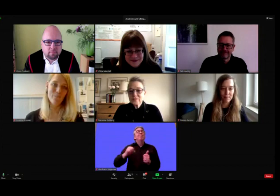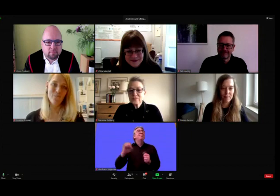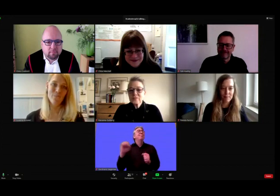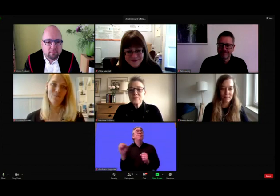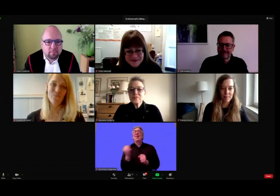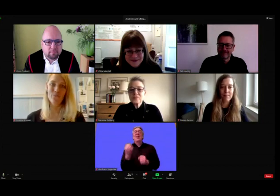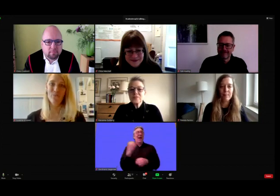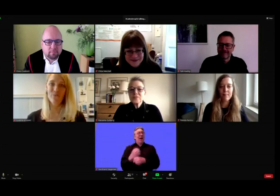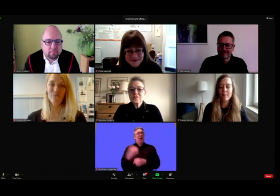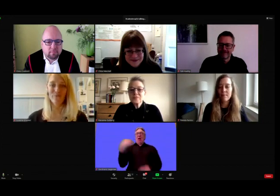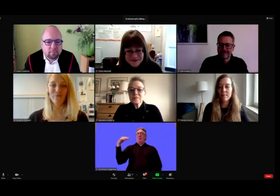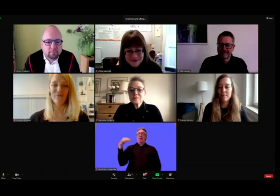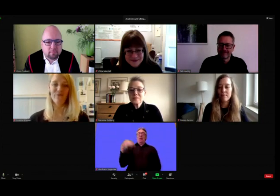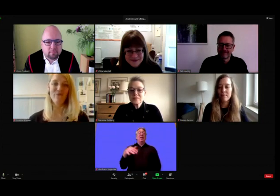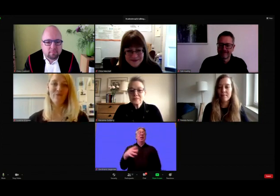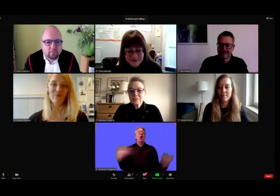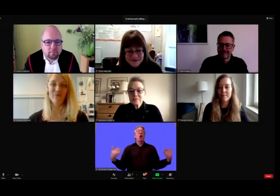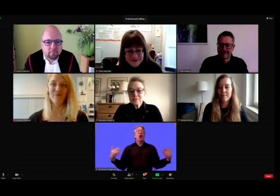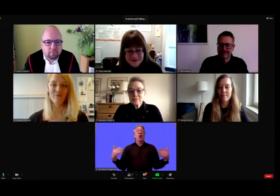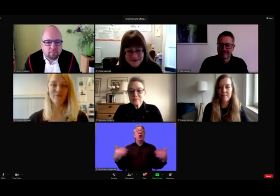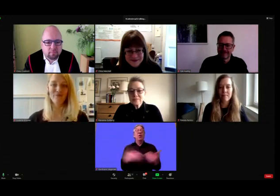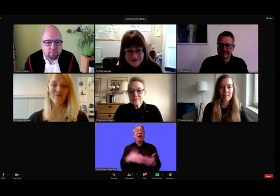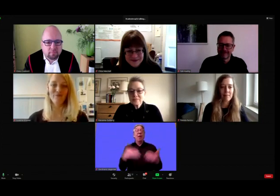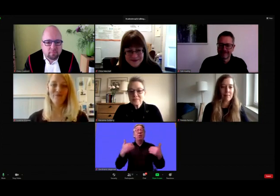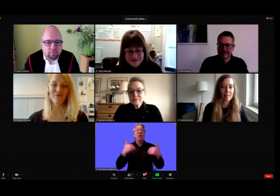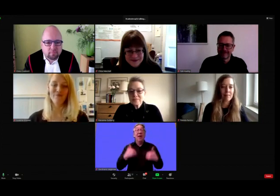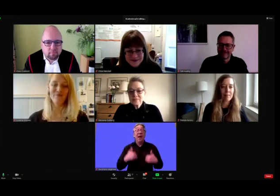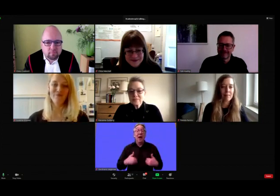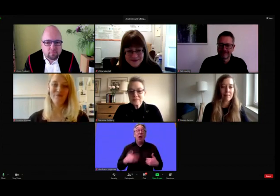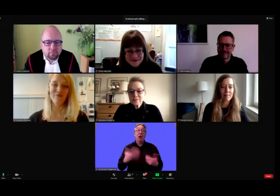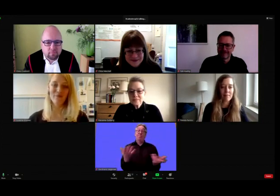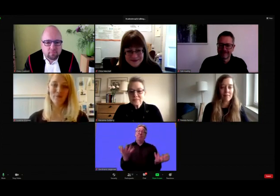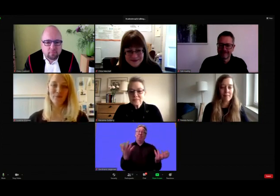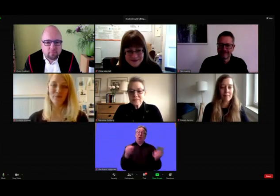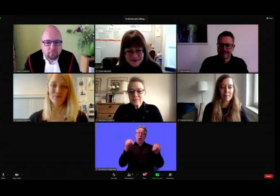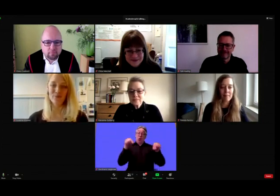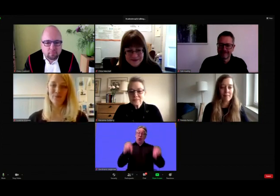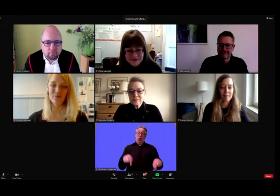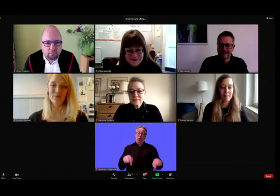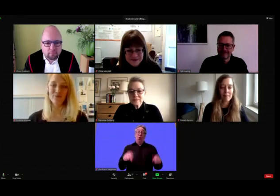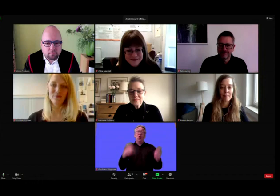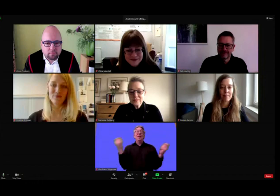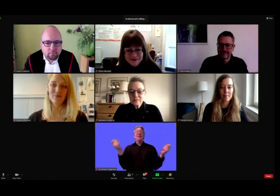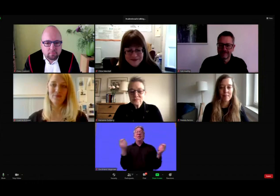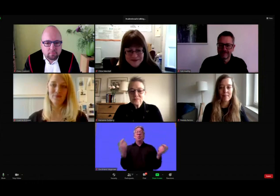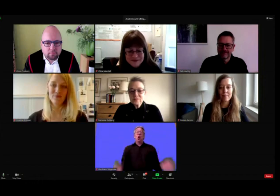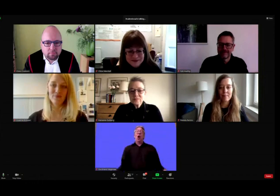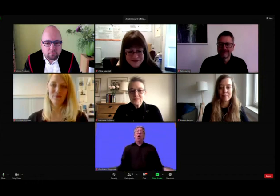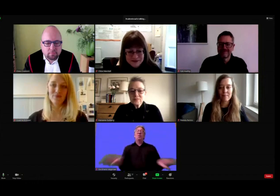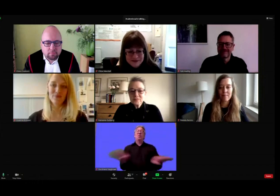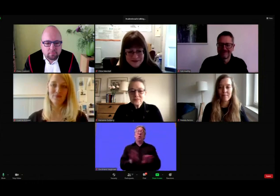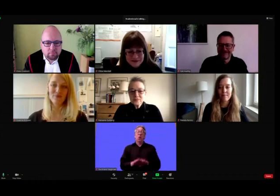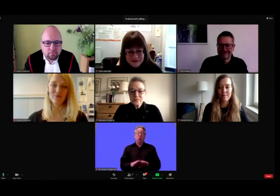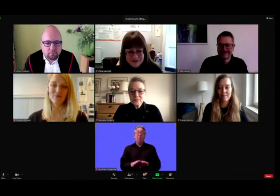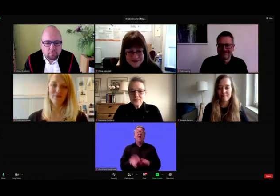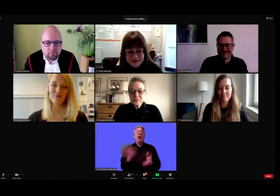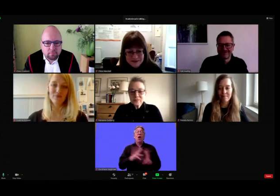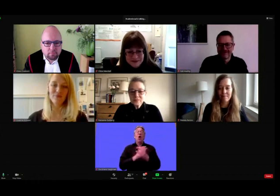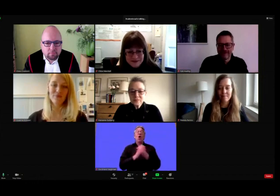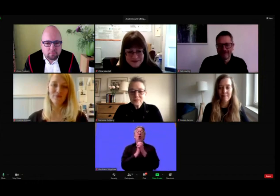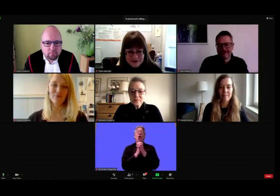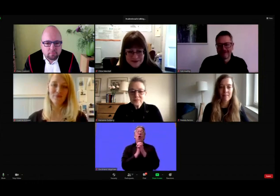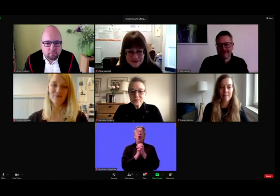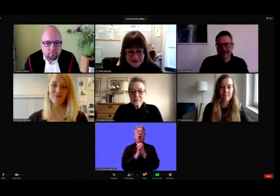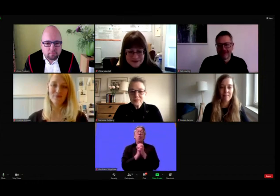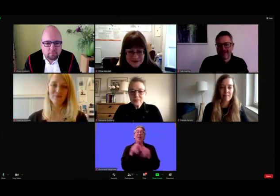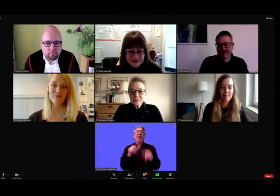Ladies and gentlemen, I would like to close the ceremony with a prayer in Latin and ask you to